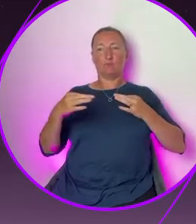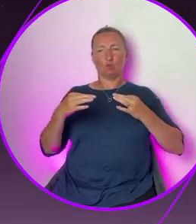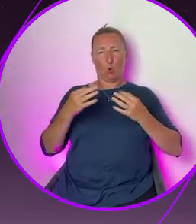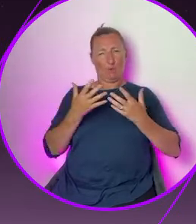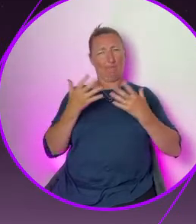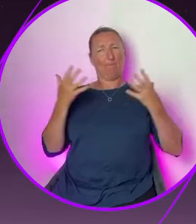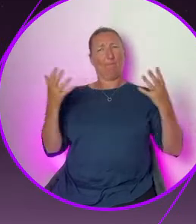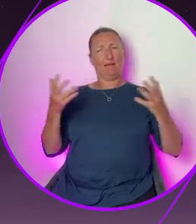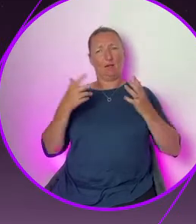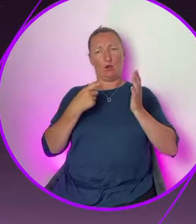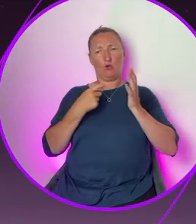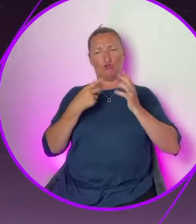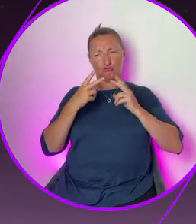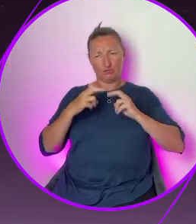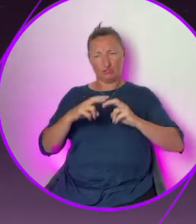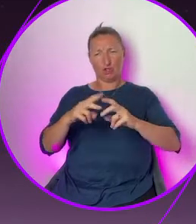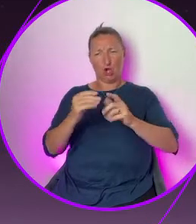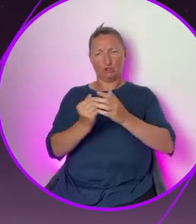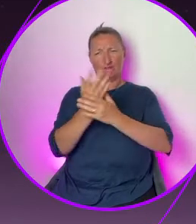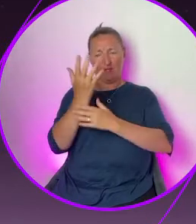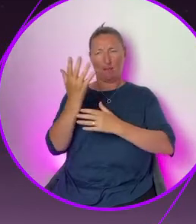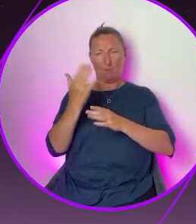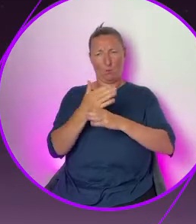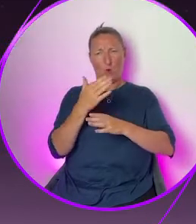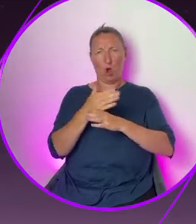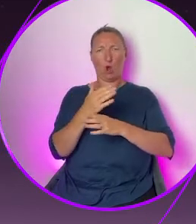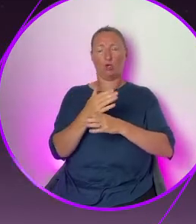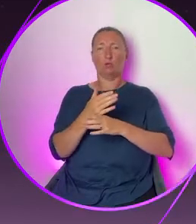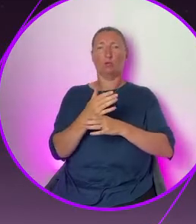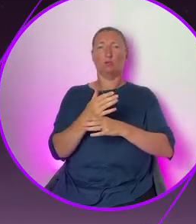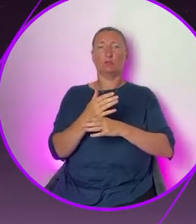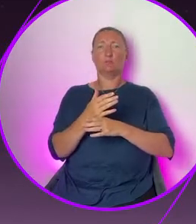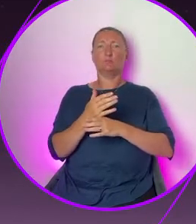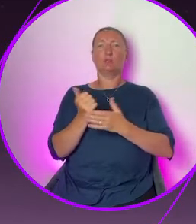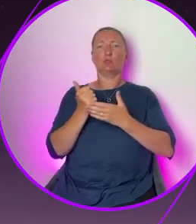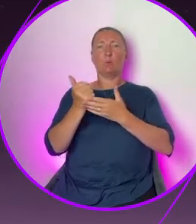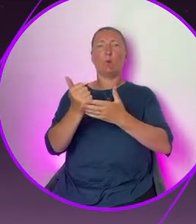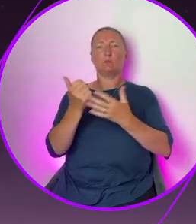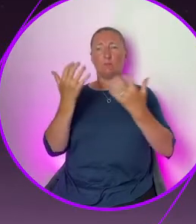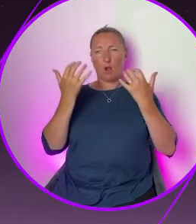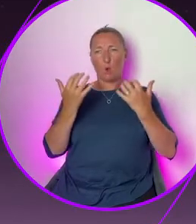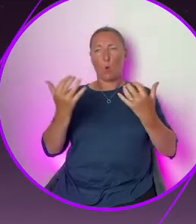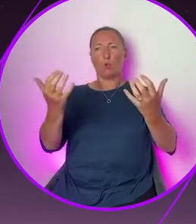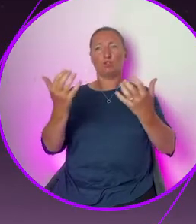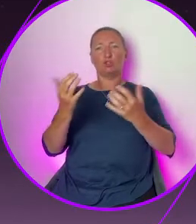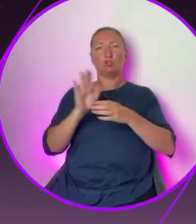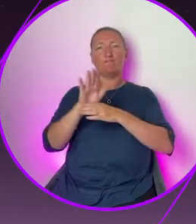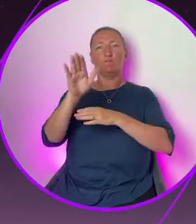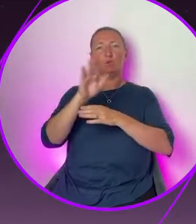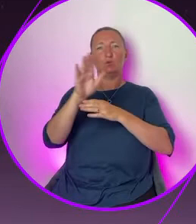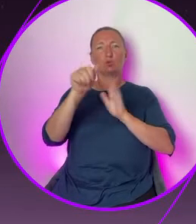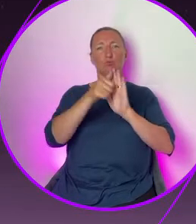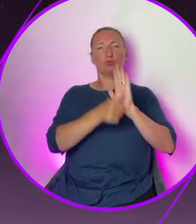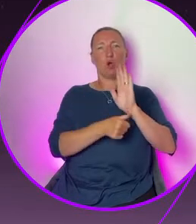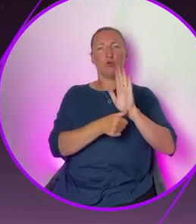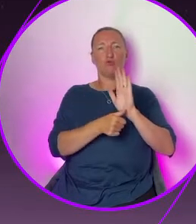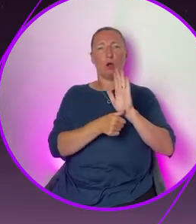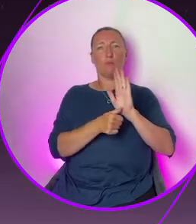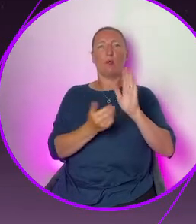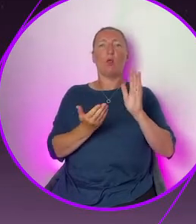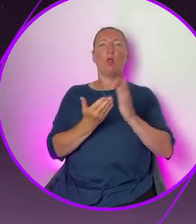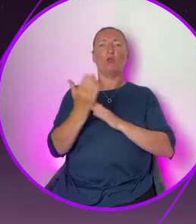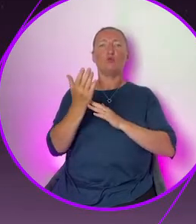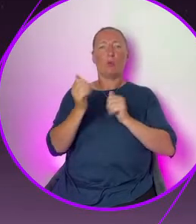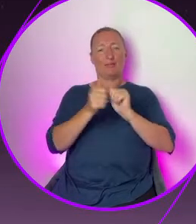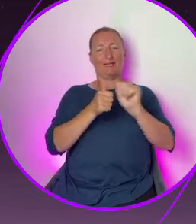work that was supported by the Audiences of the Future programme, which was UK Research and Innovation funding through the Industrial